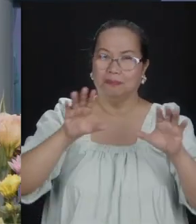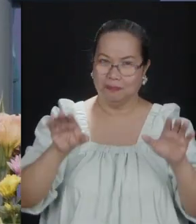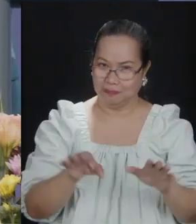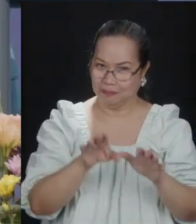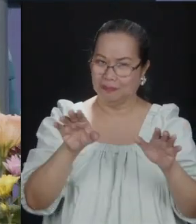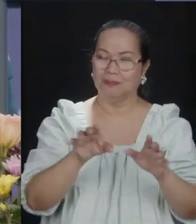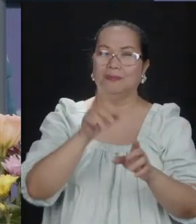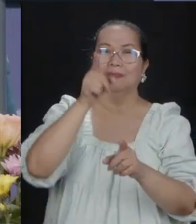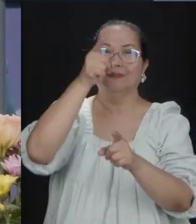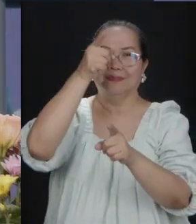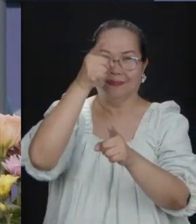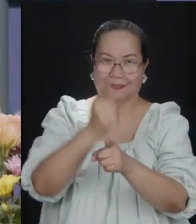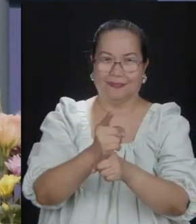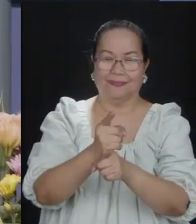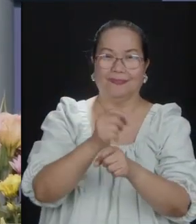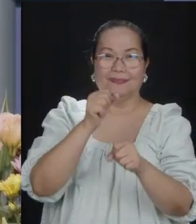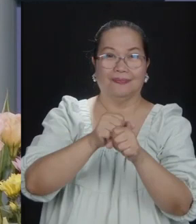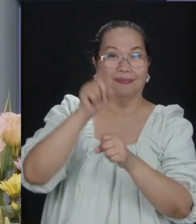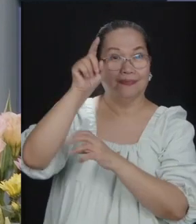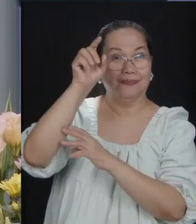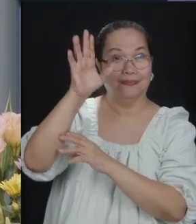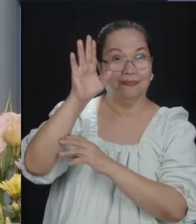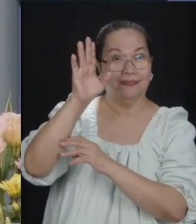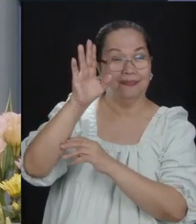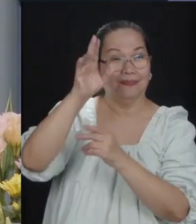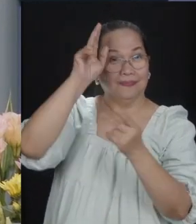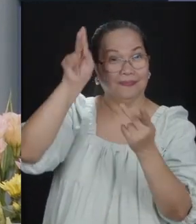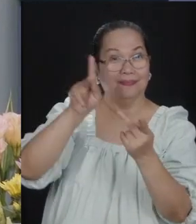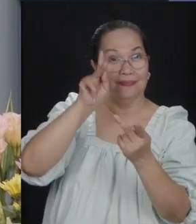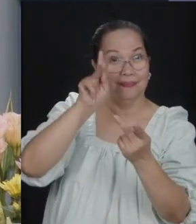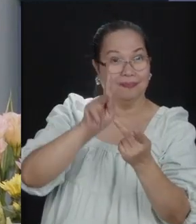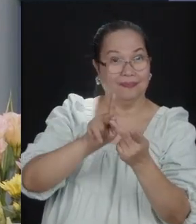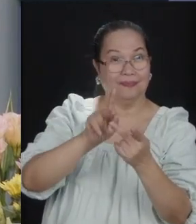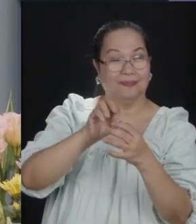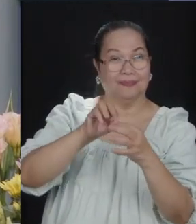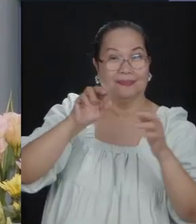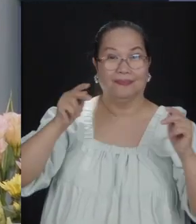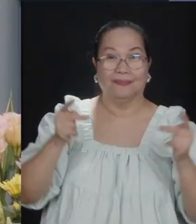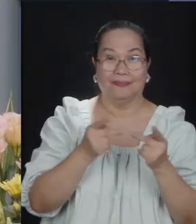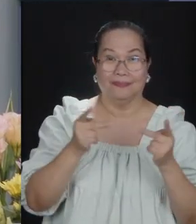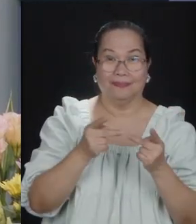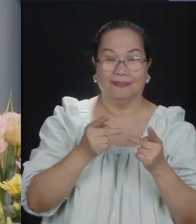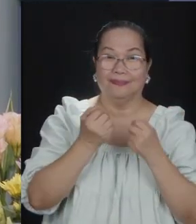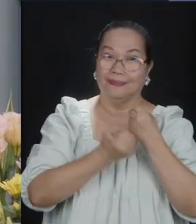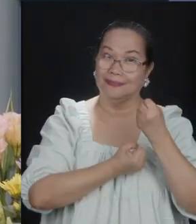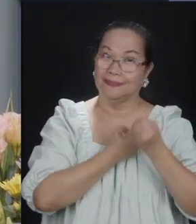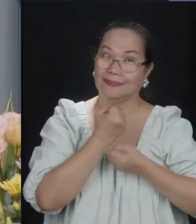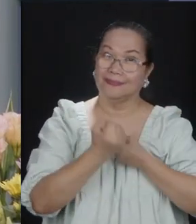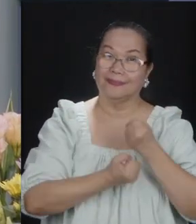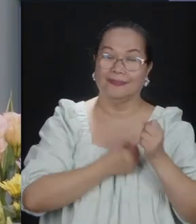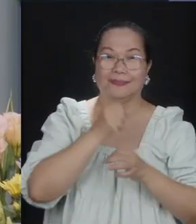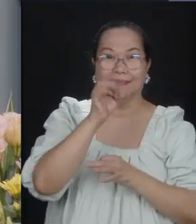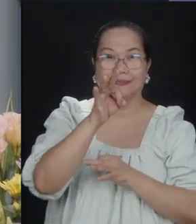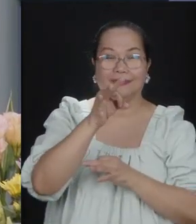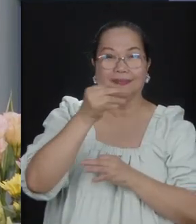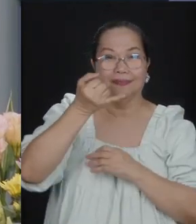is right. So God is purposeful in our pain and suffering.